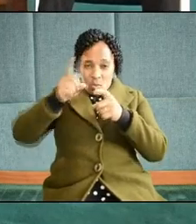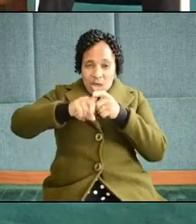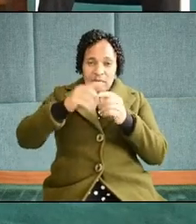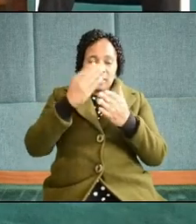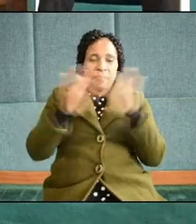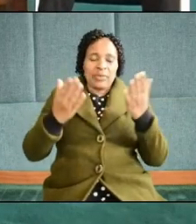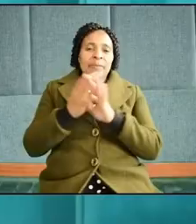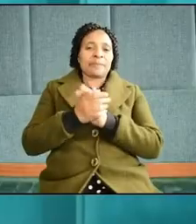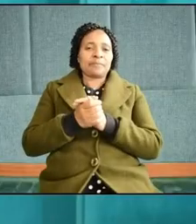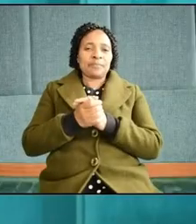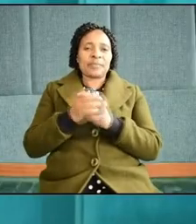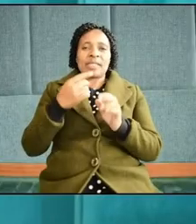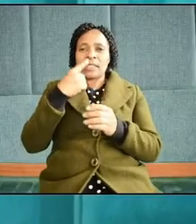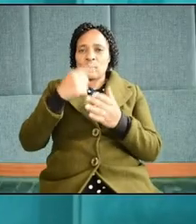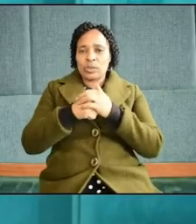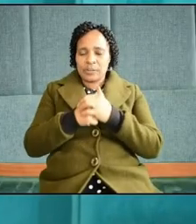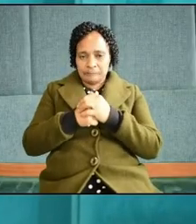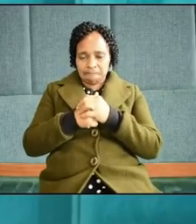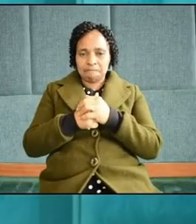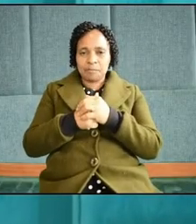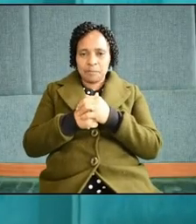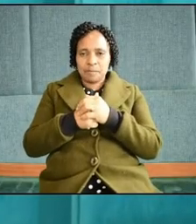you said. And I'd say that